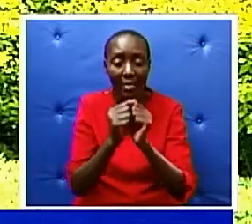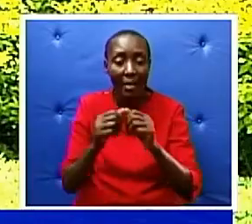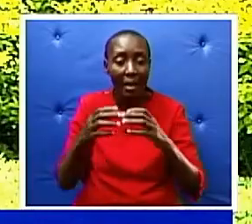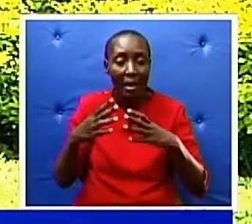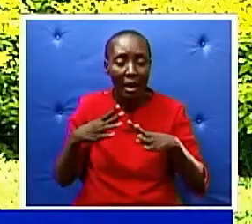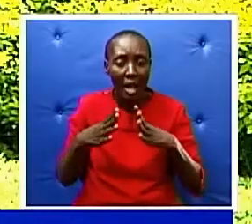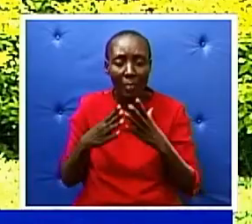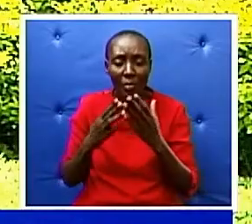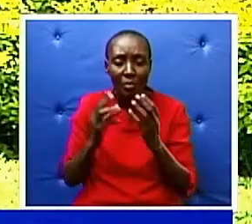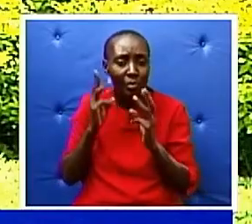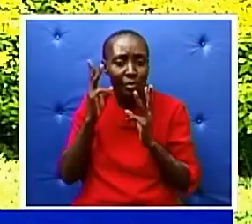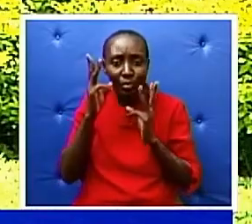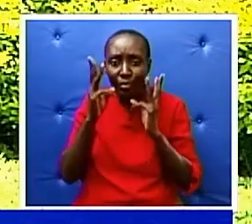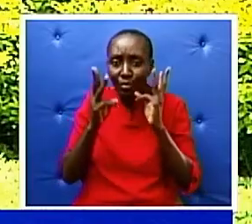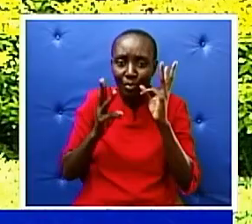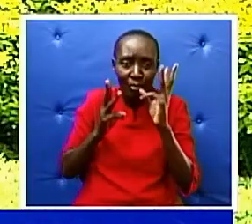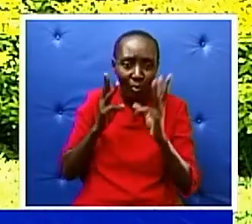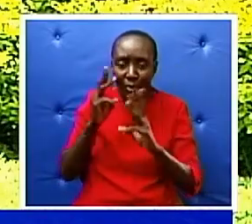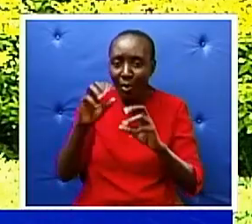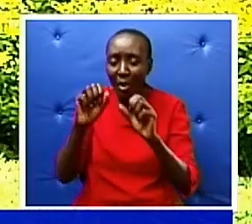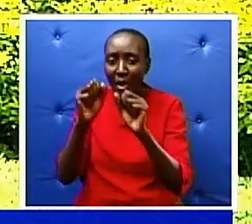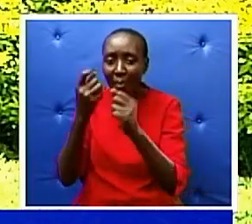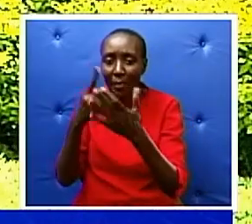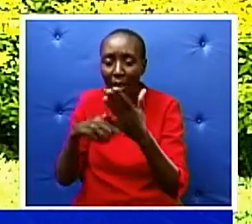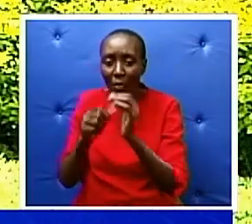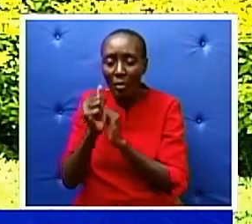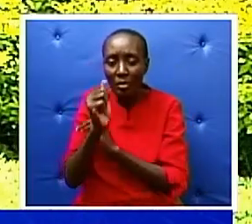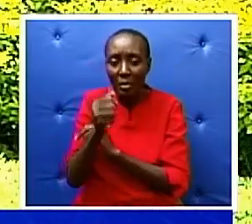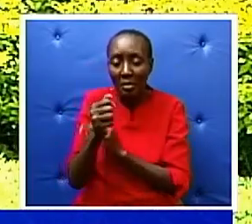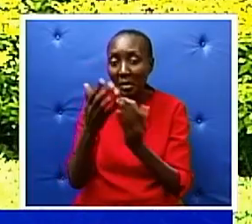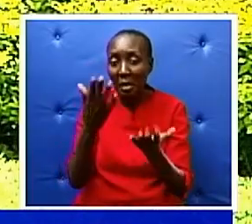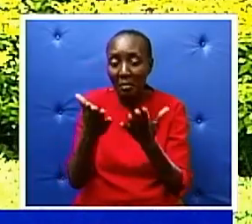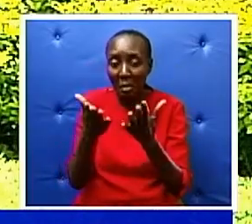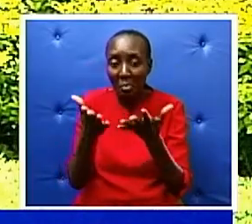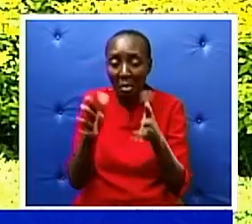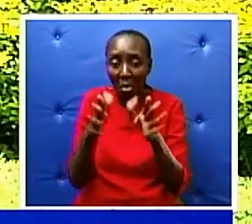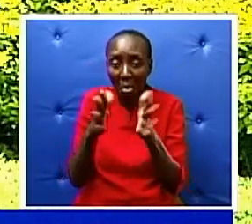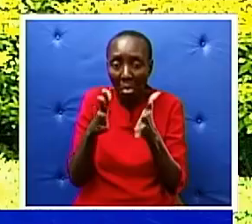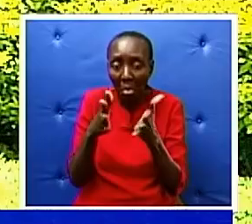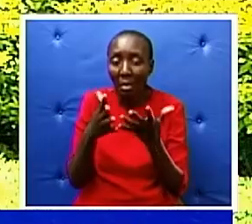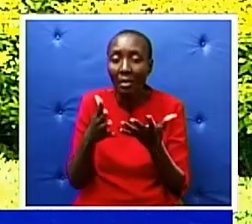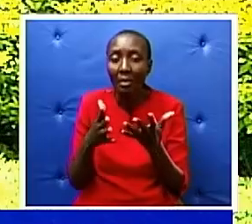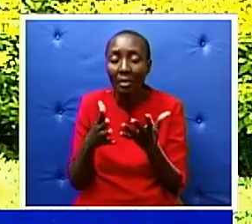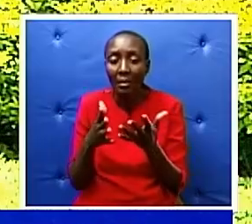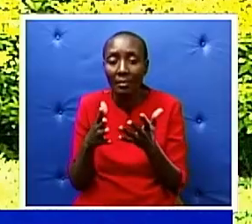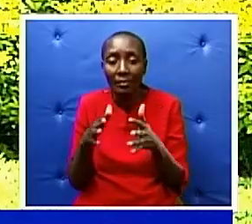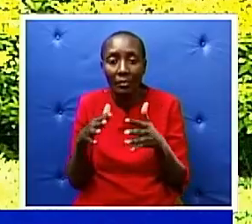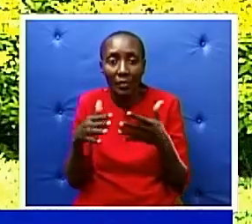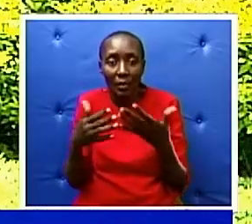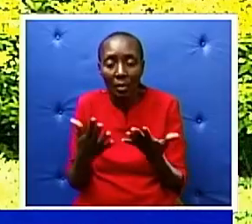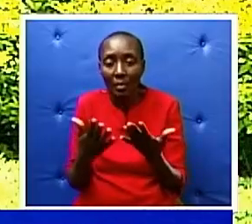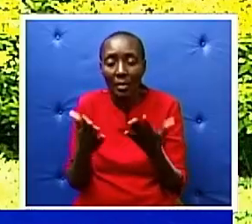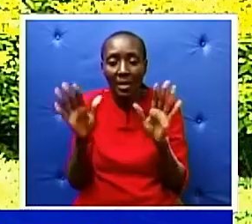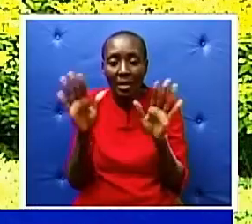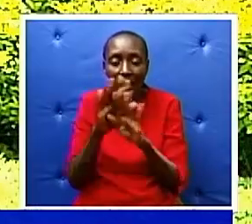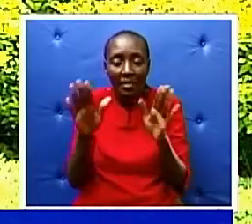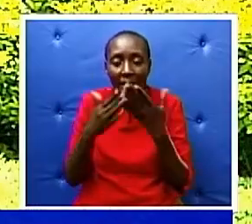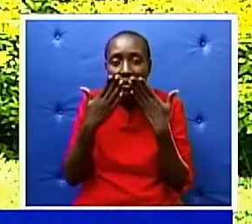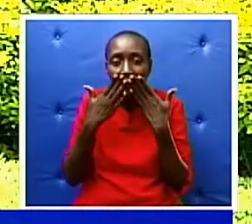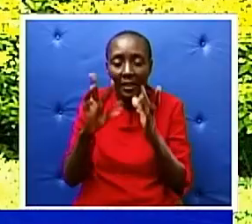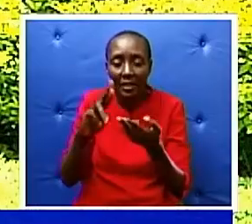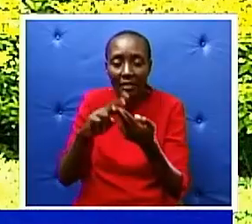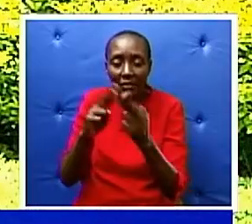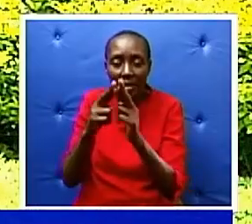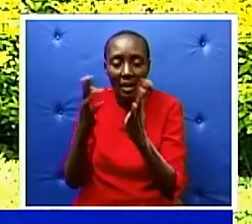get worried. What is happening to the handshake? Is it getting shaken? Is it the is this the end for that relationship